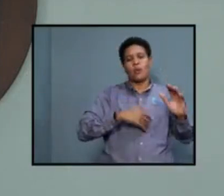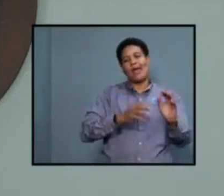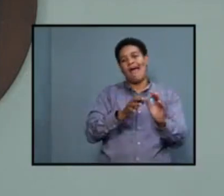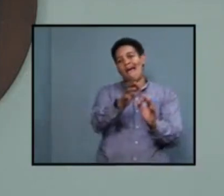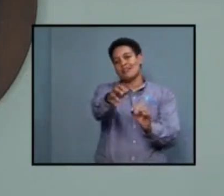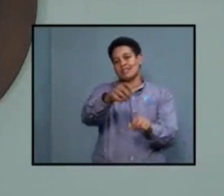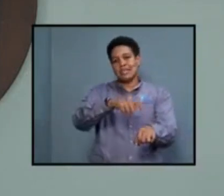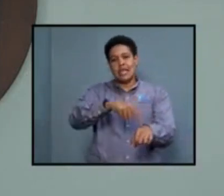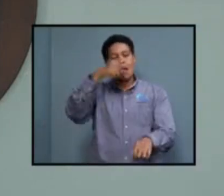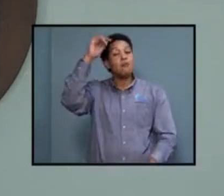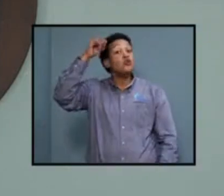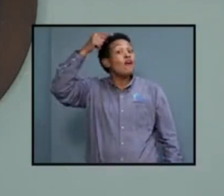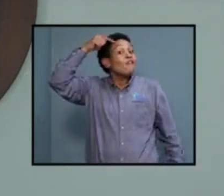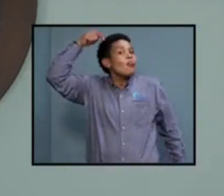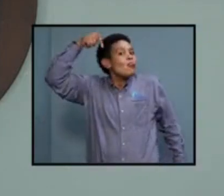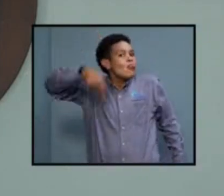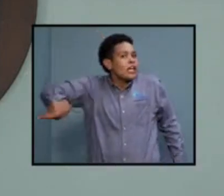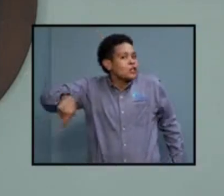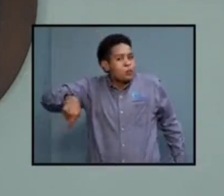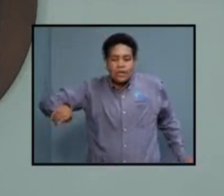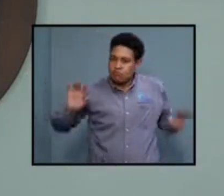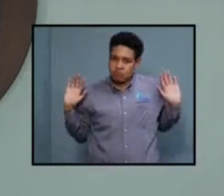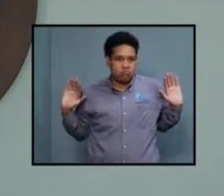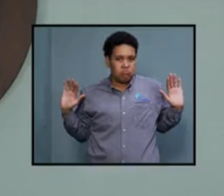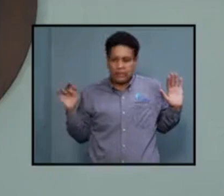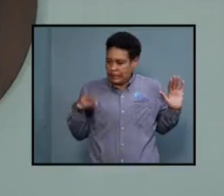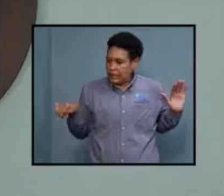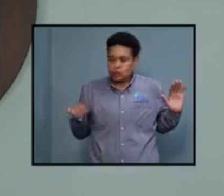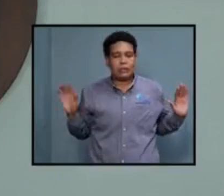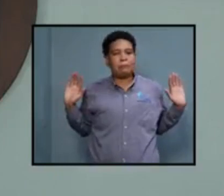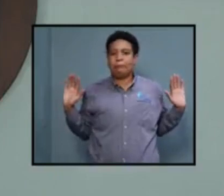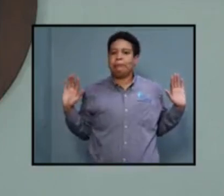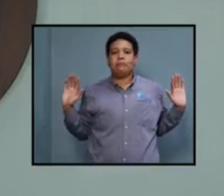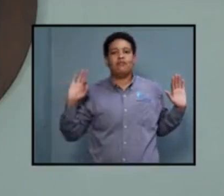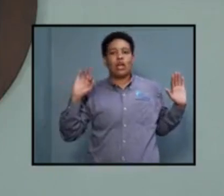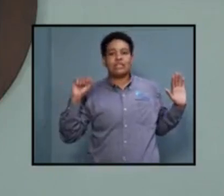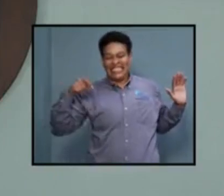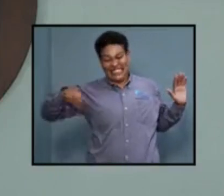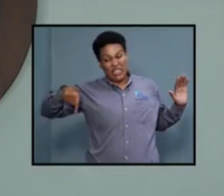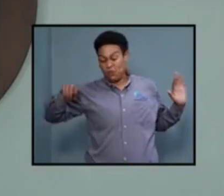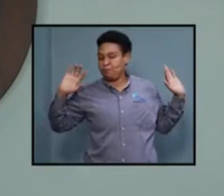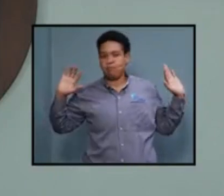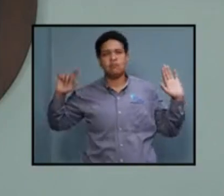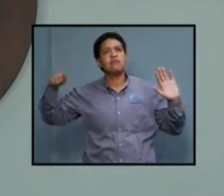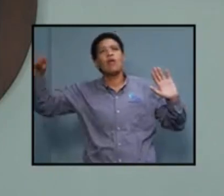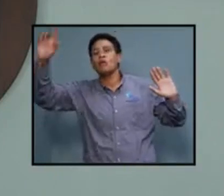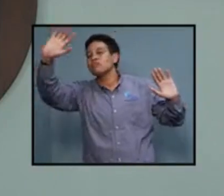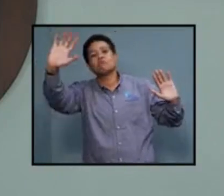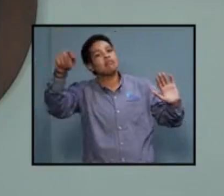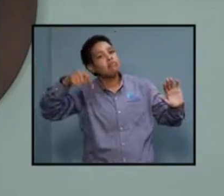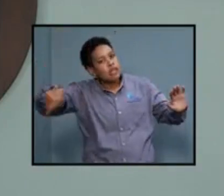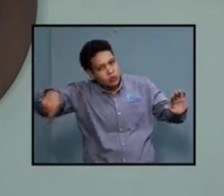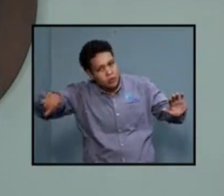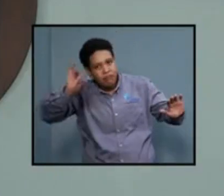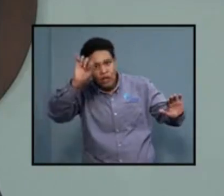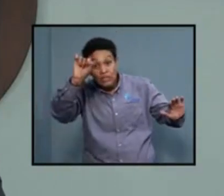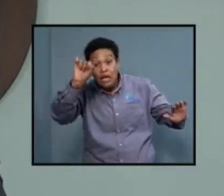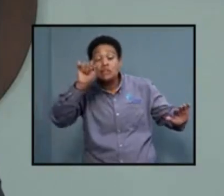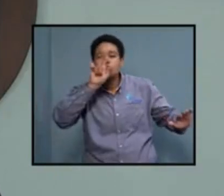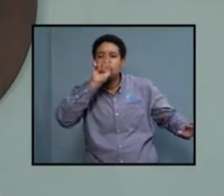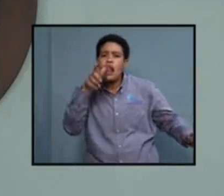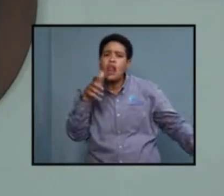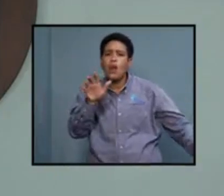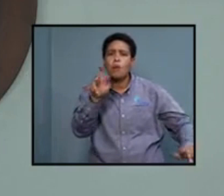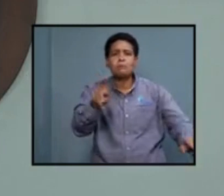just for this friday and saturday we have extended the hours to to allow